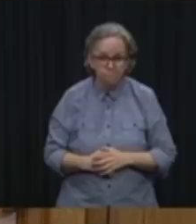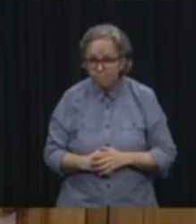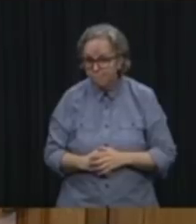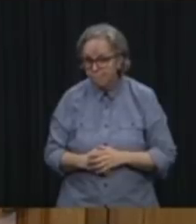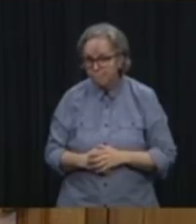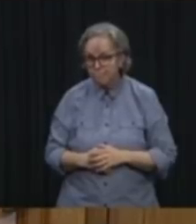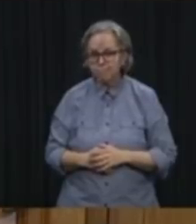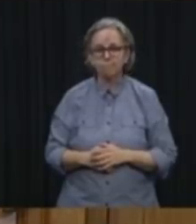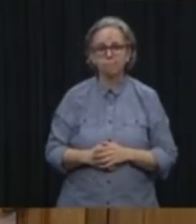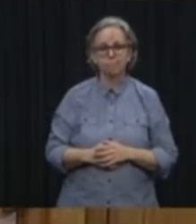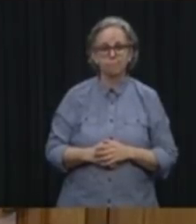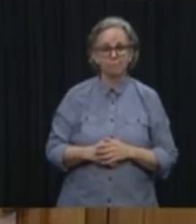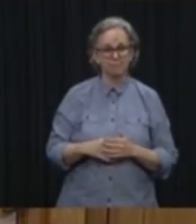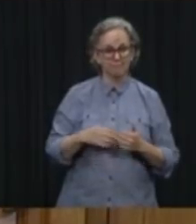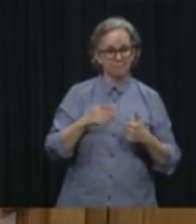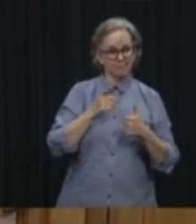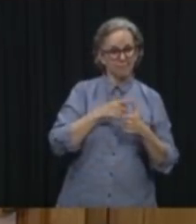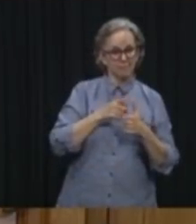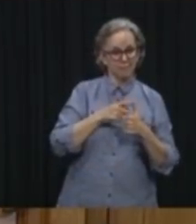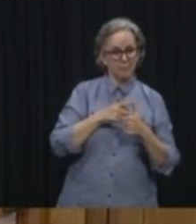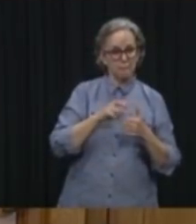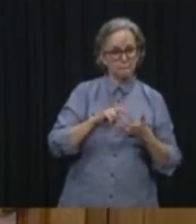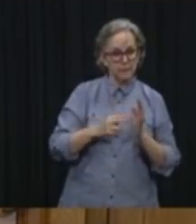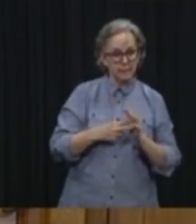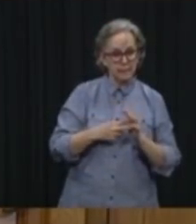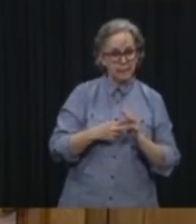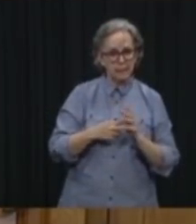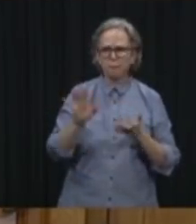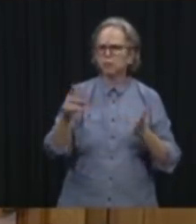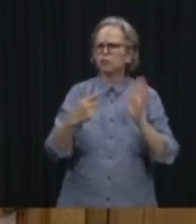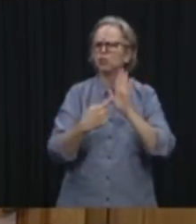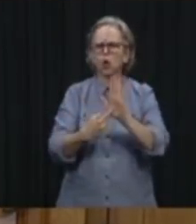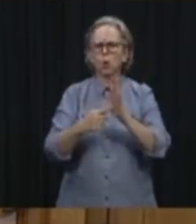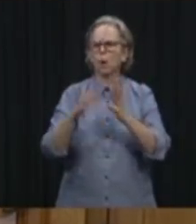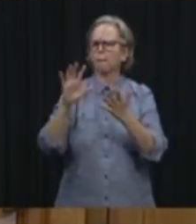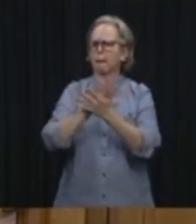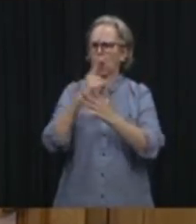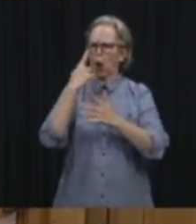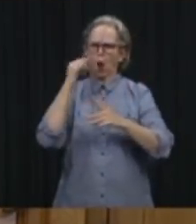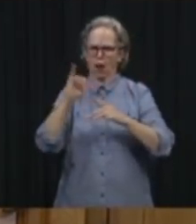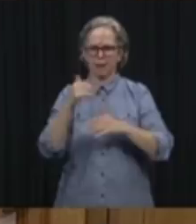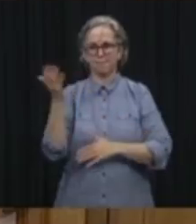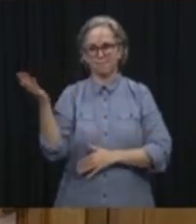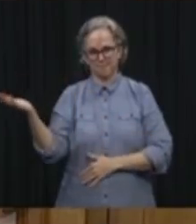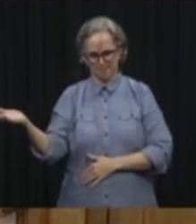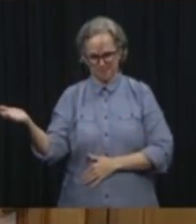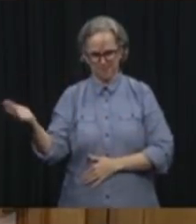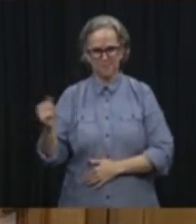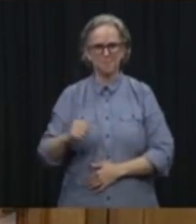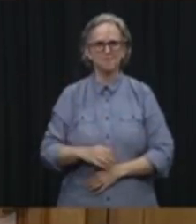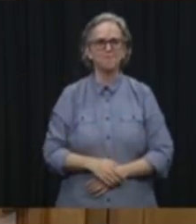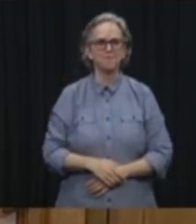And it allows, this is the copy of the order that Dr. Acton just signed.